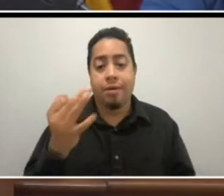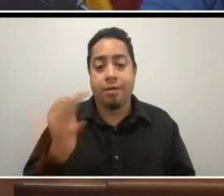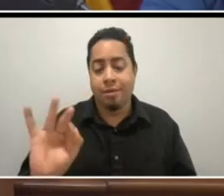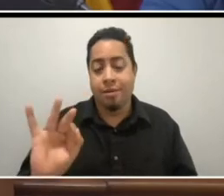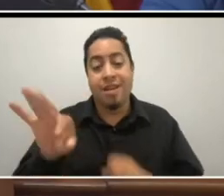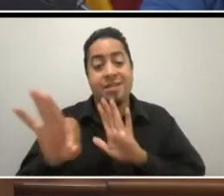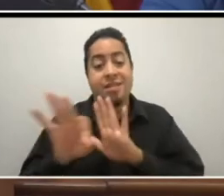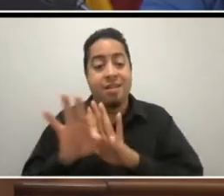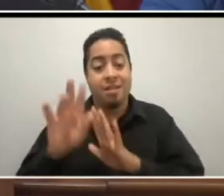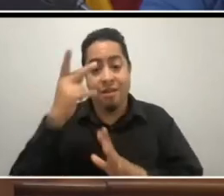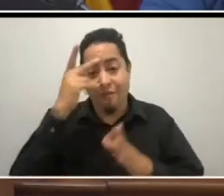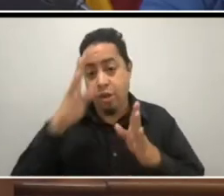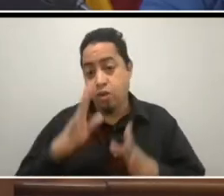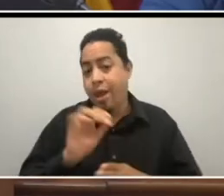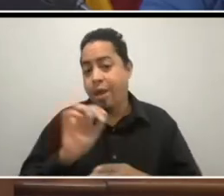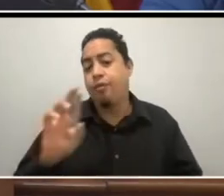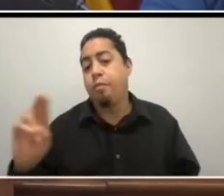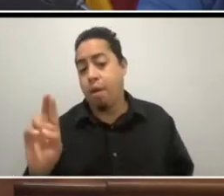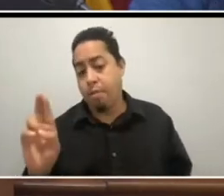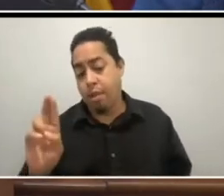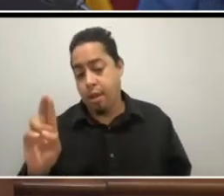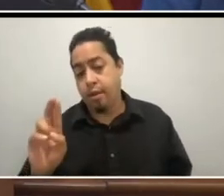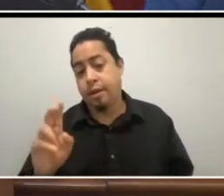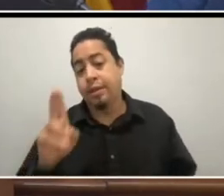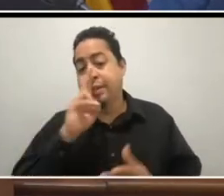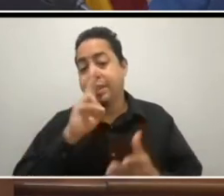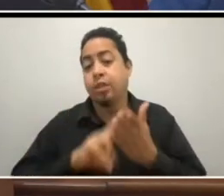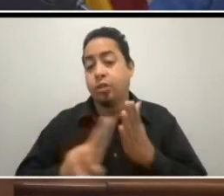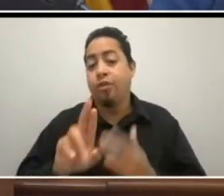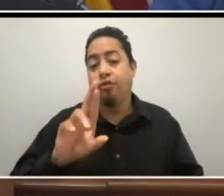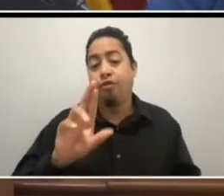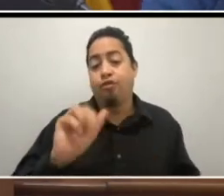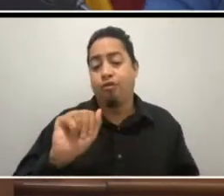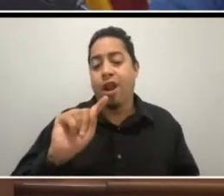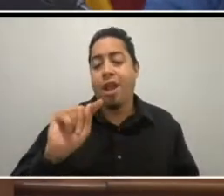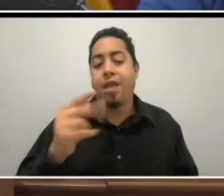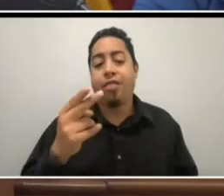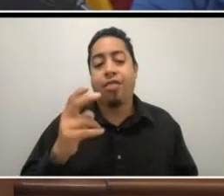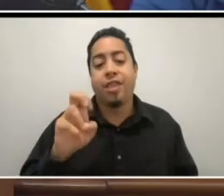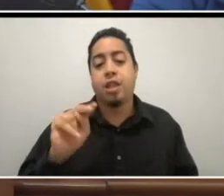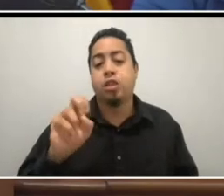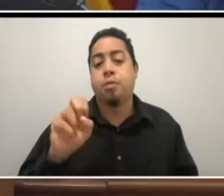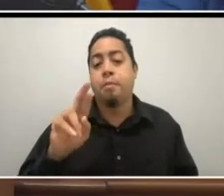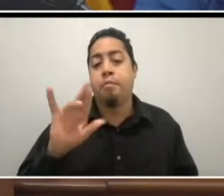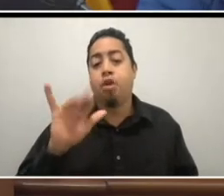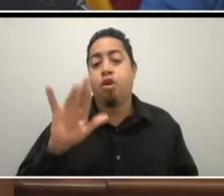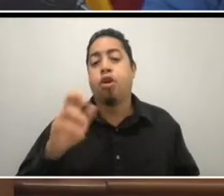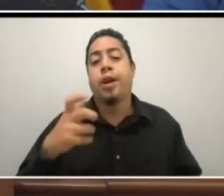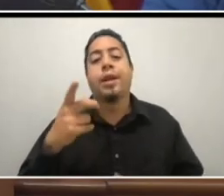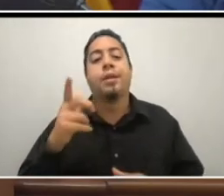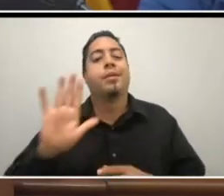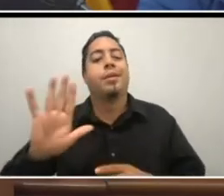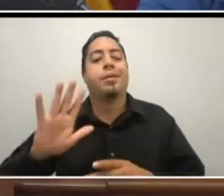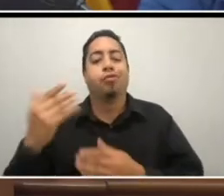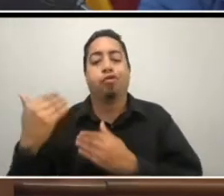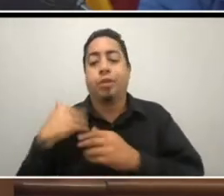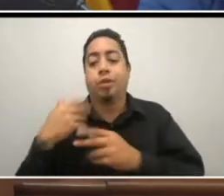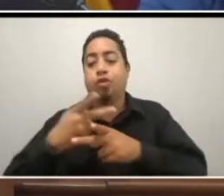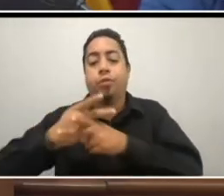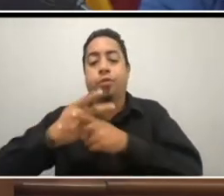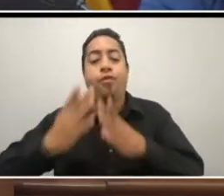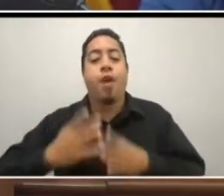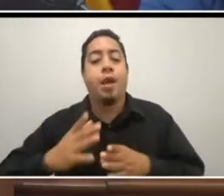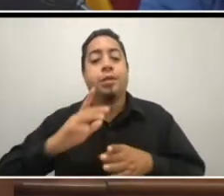and a Republican, Secretary Raffensperger is responsible for supervising elections in Georgia